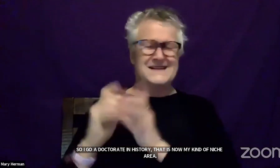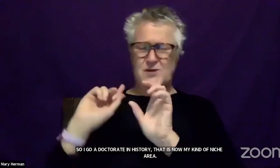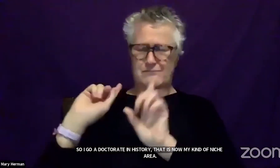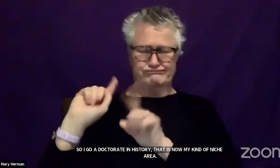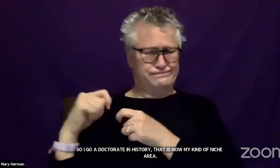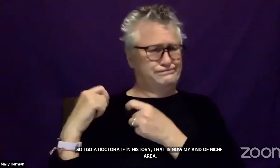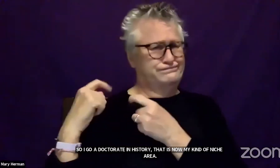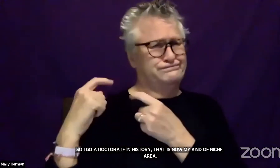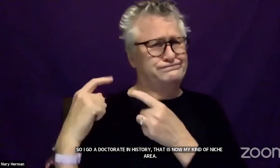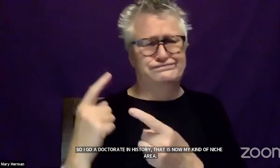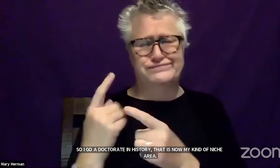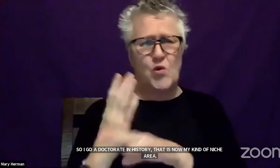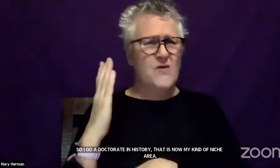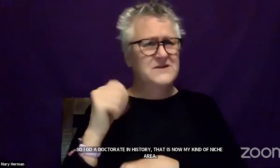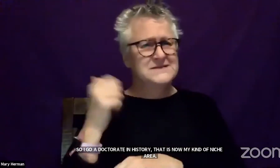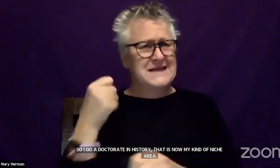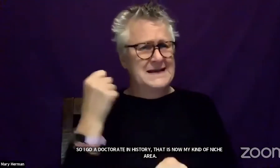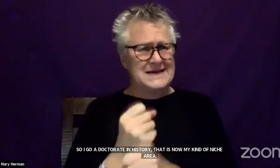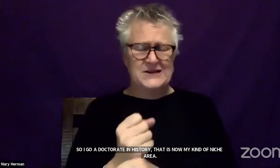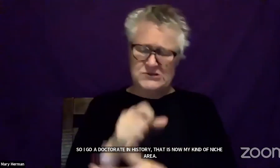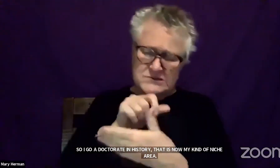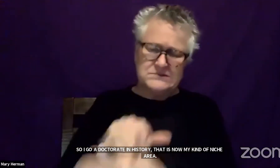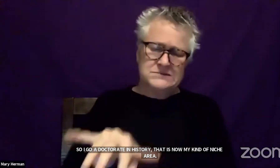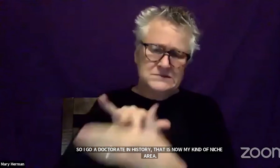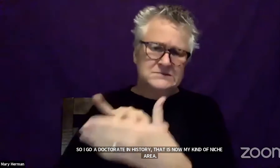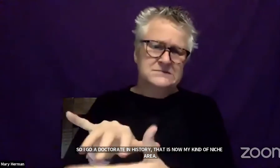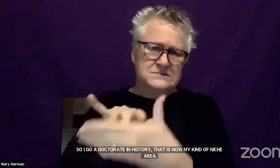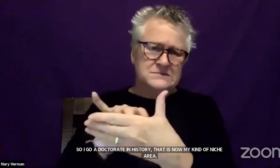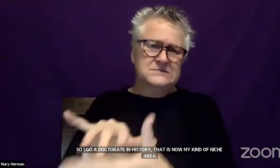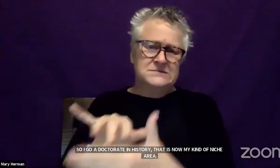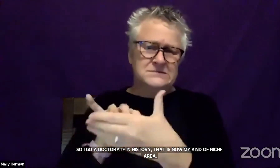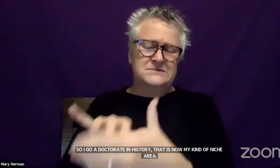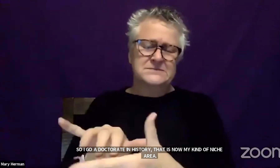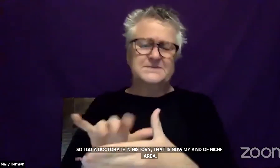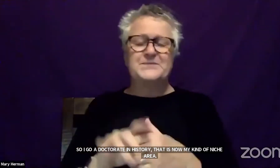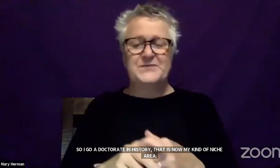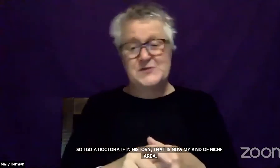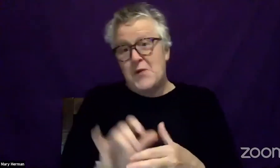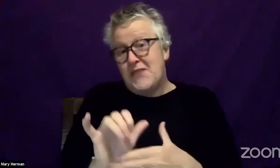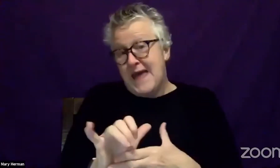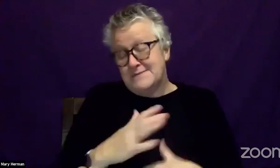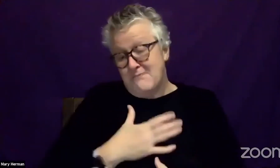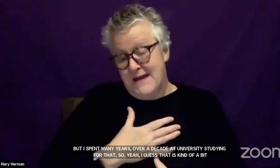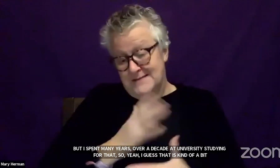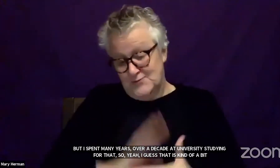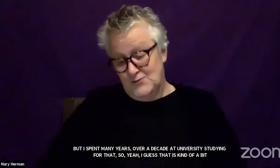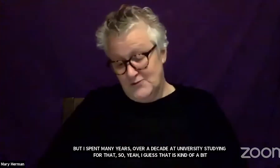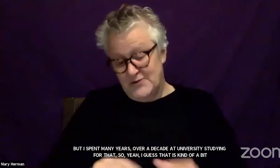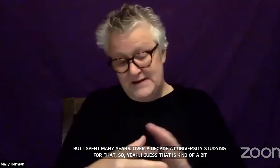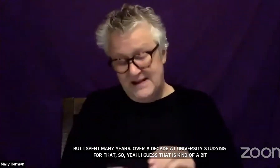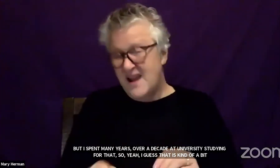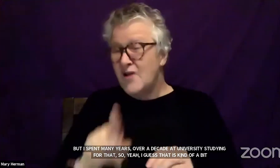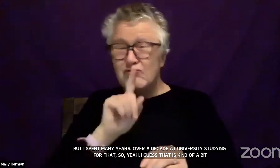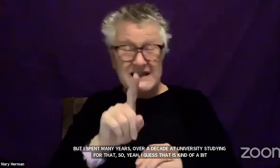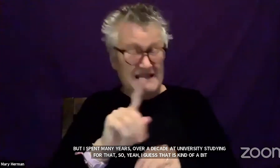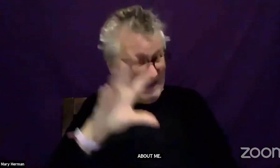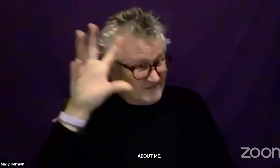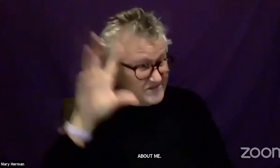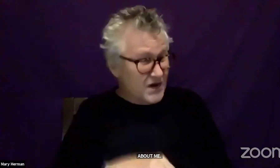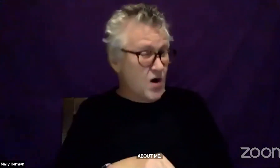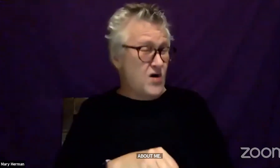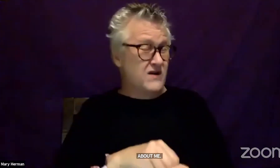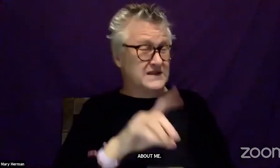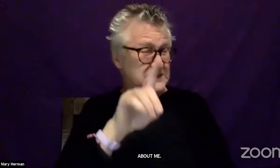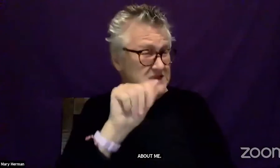studying for that. So yeah, I guess that's kind of a bit about me. I didn't really get involved with disability